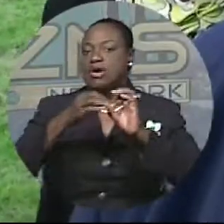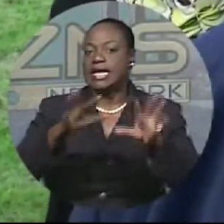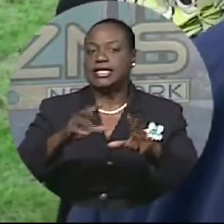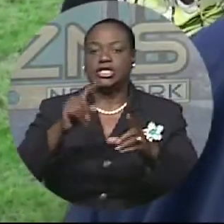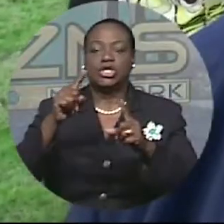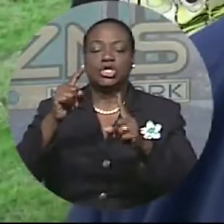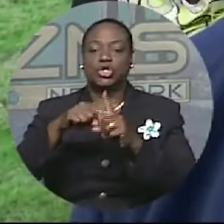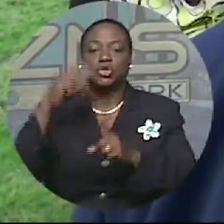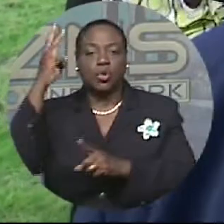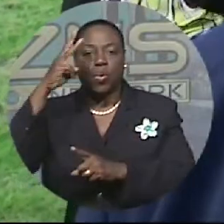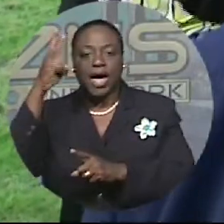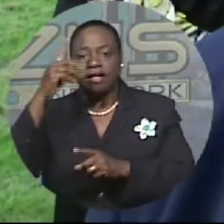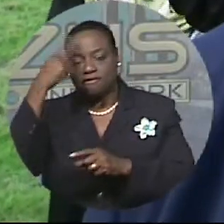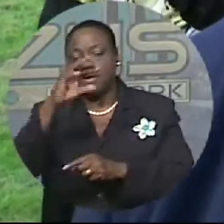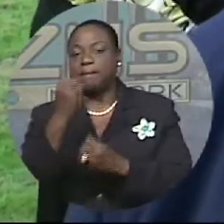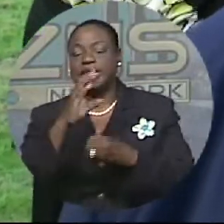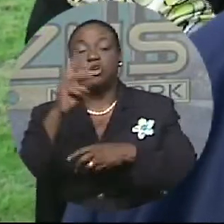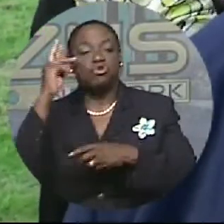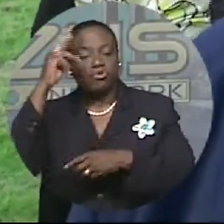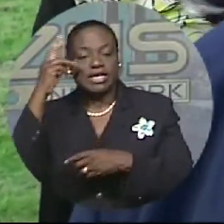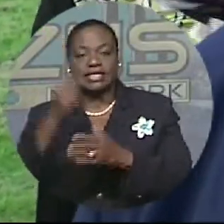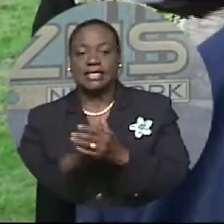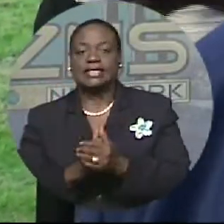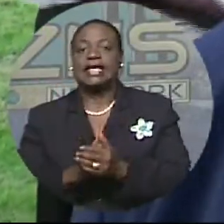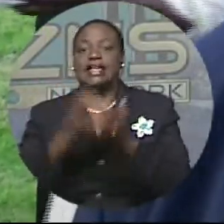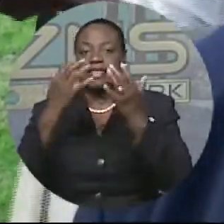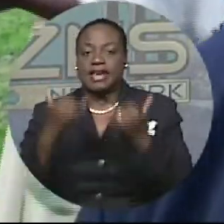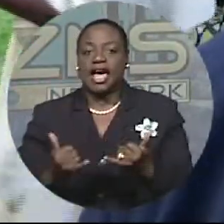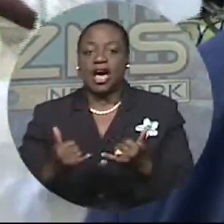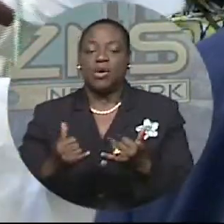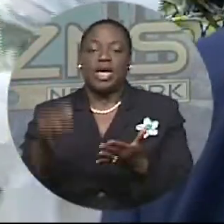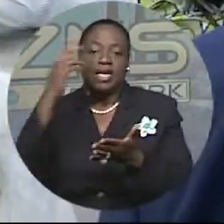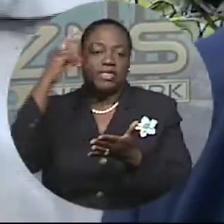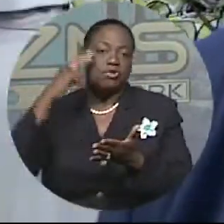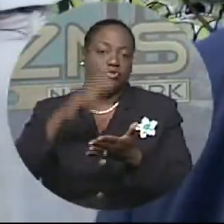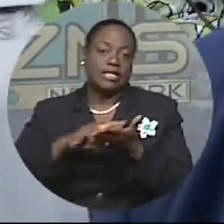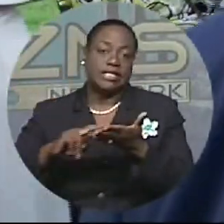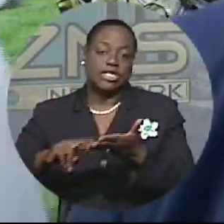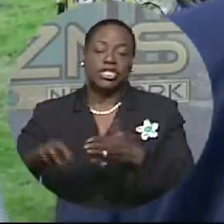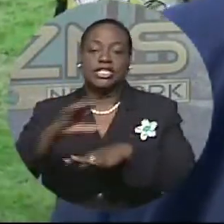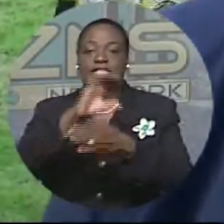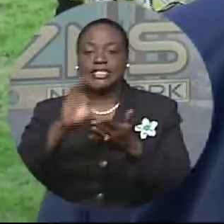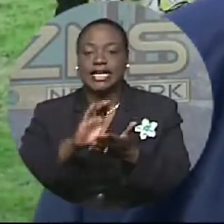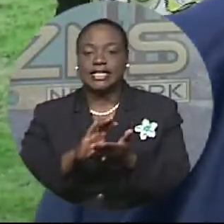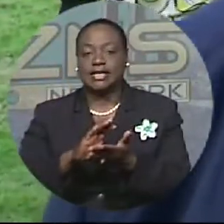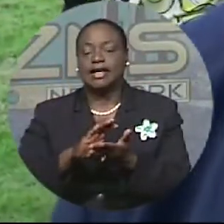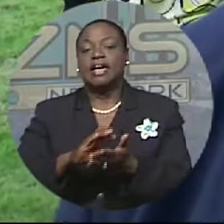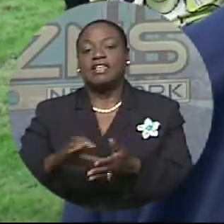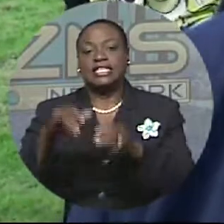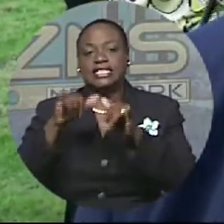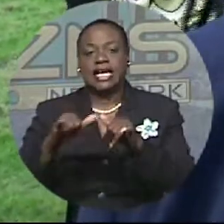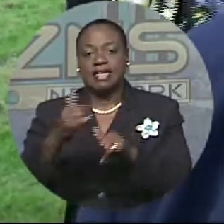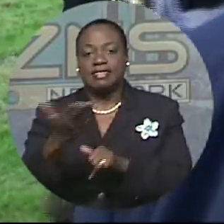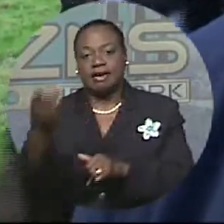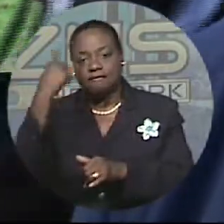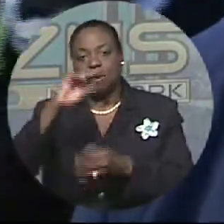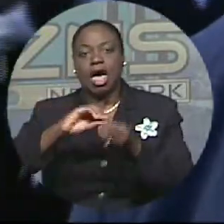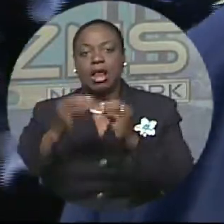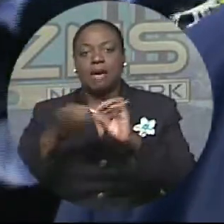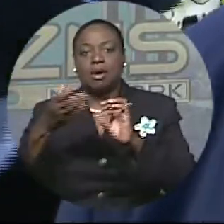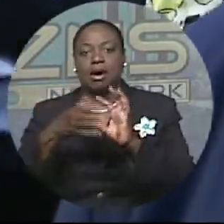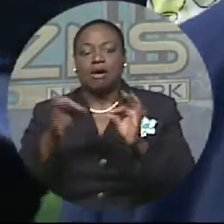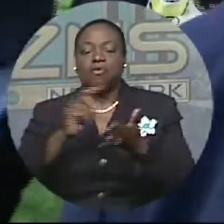they're now at the Gerace Research Center at a Head Start facility where they'll be held for a number of weeks until government